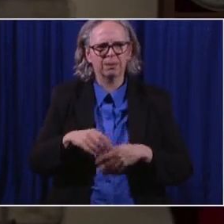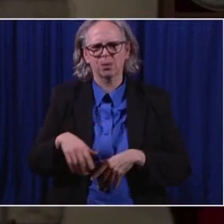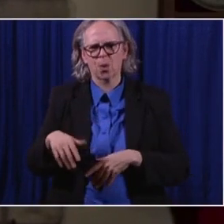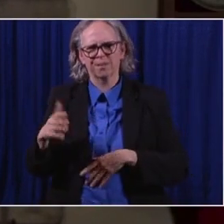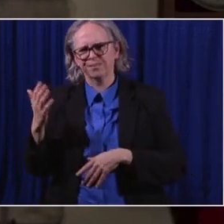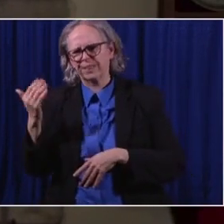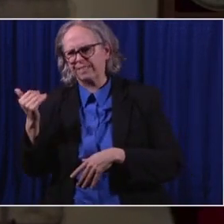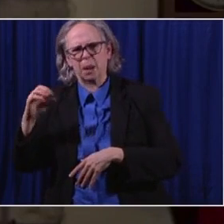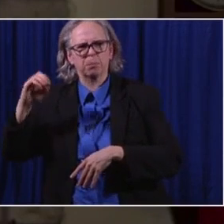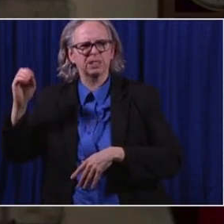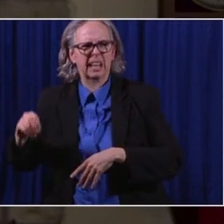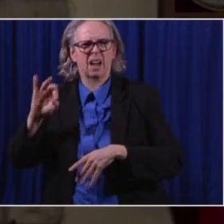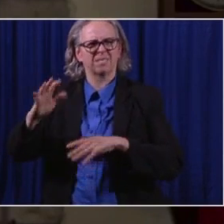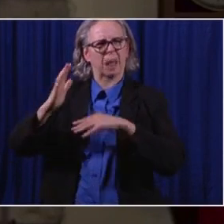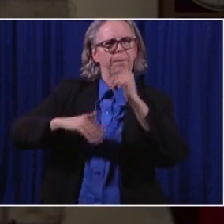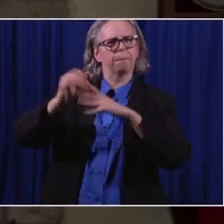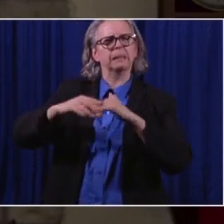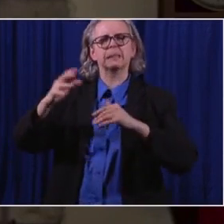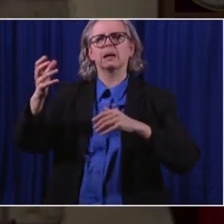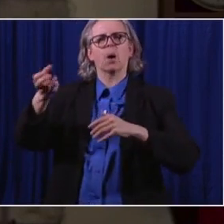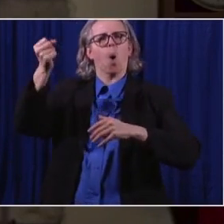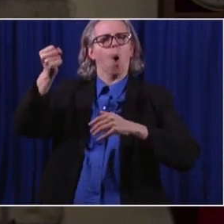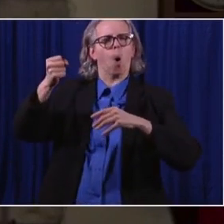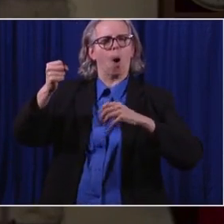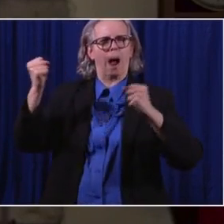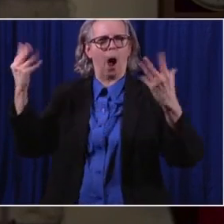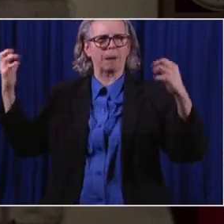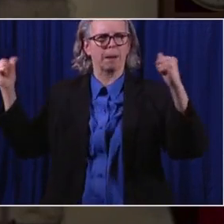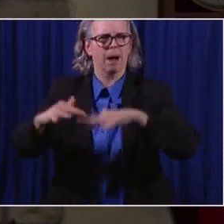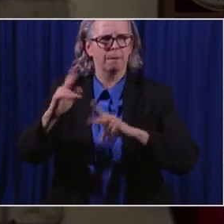And, that's what our order is.